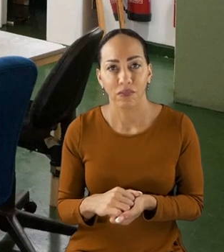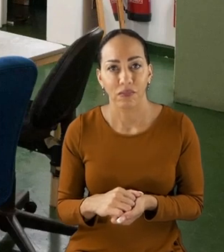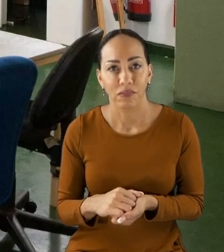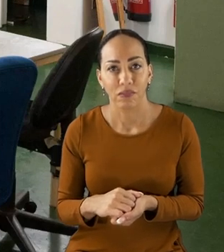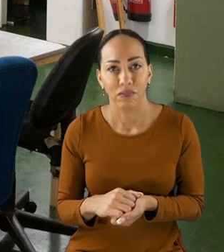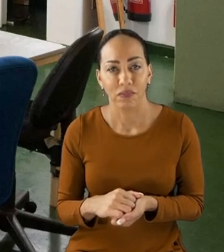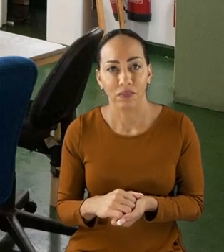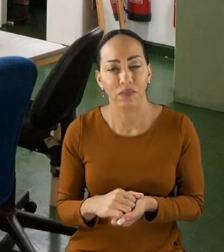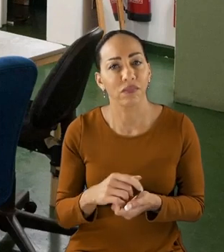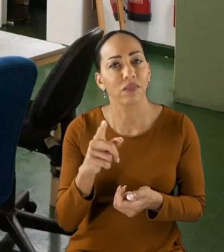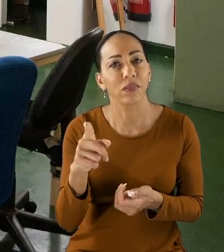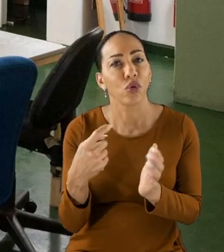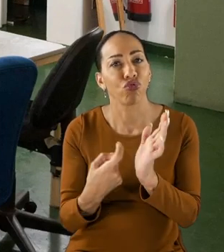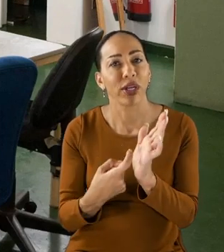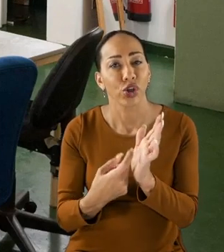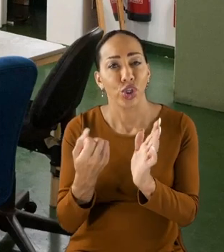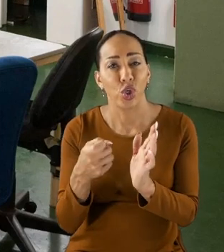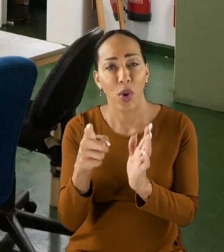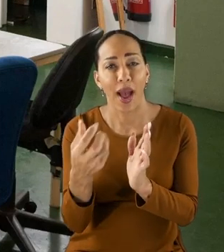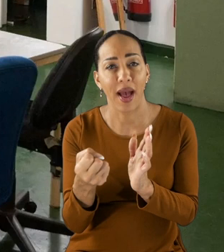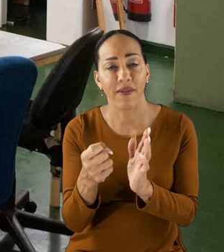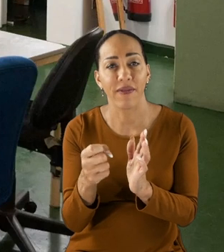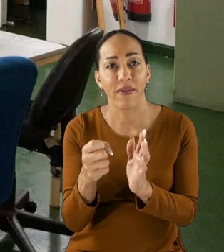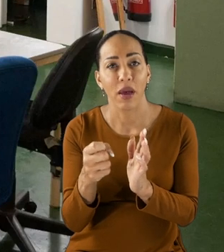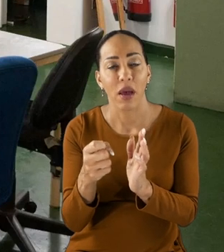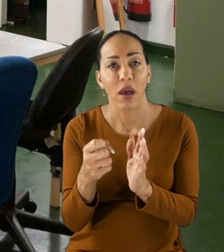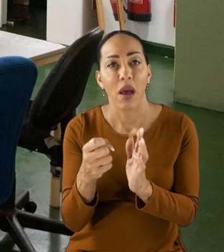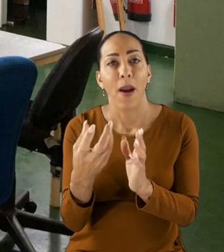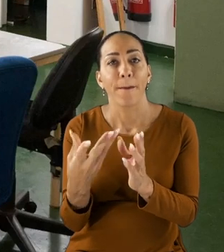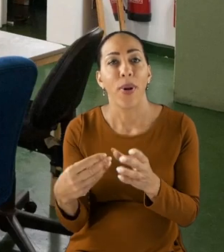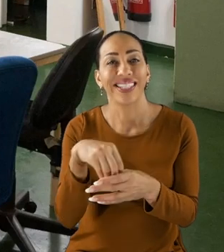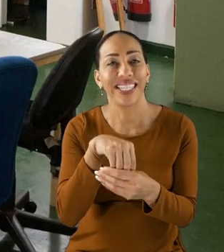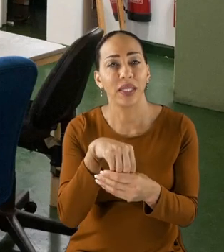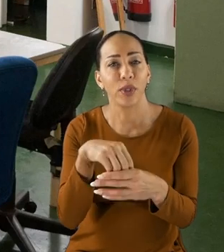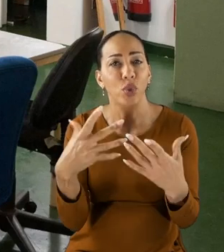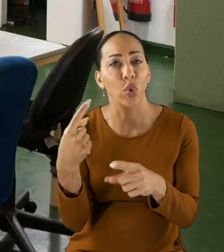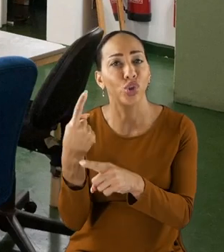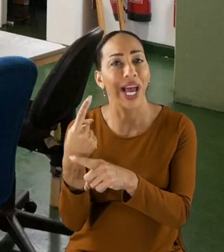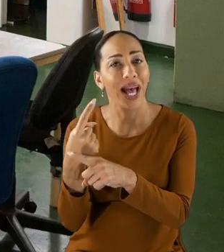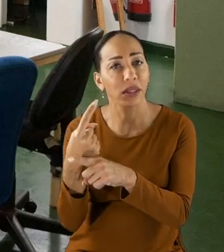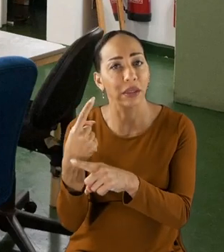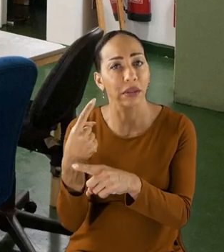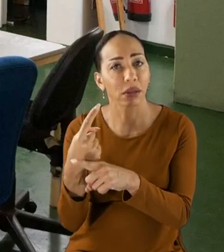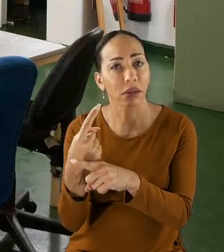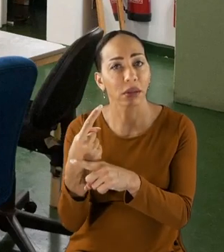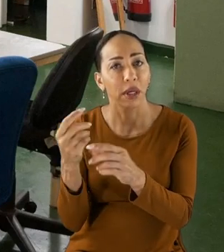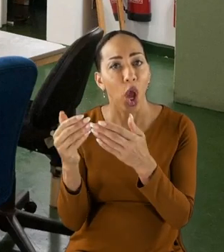like participants or chat next to you on your screen? If you close that window, probably that's covering it up,